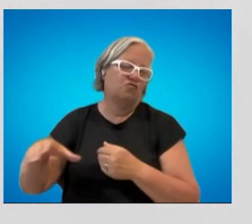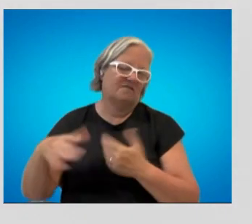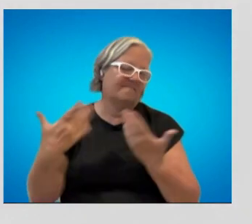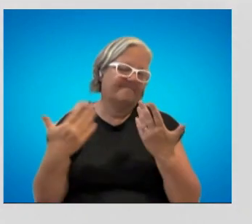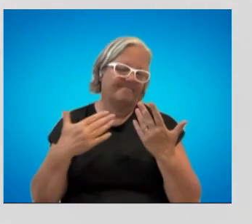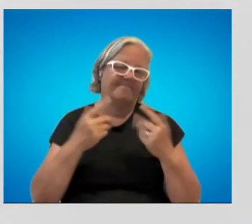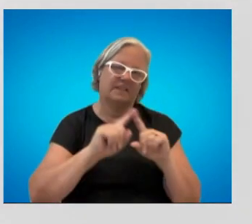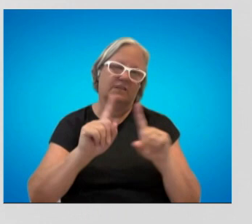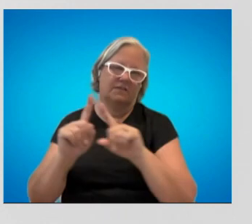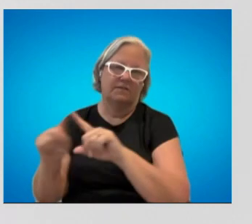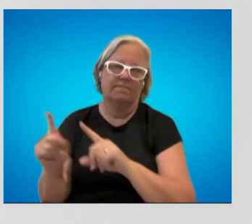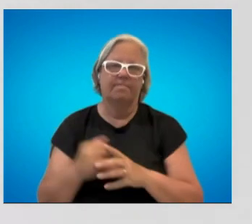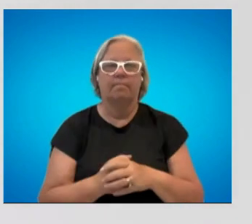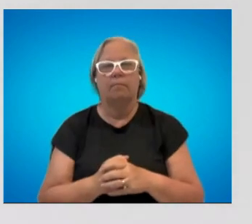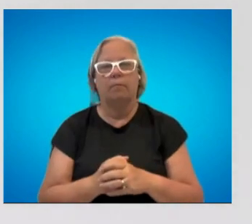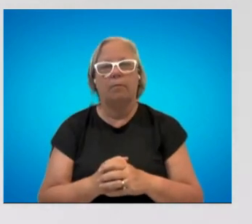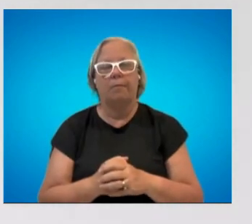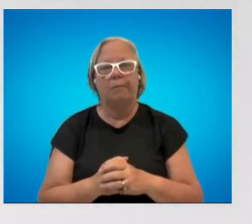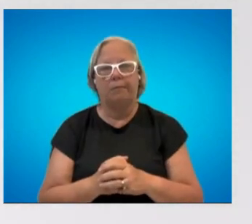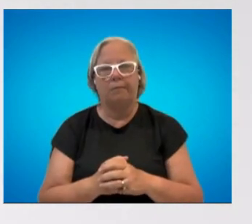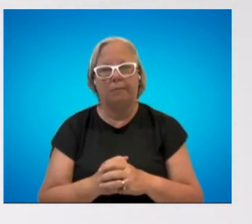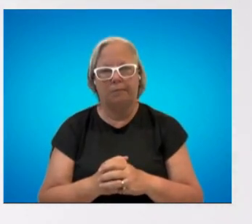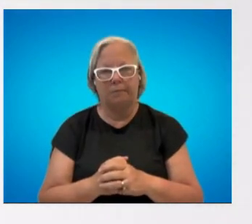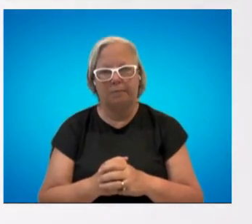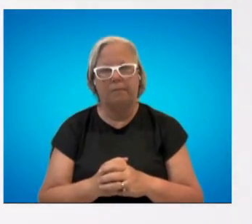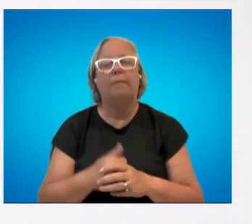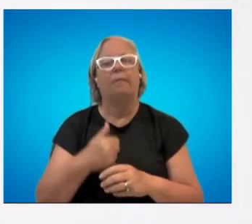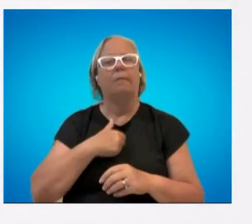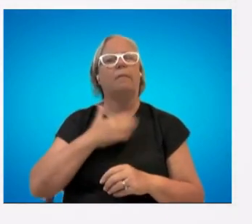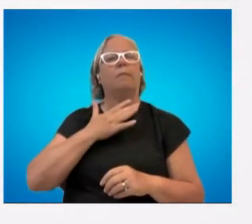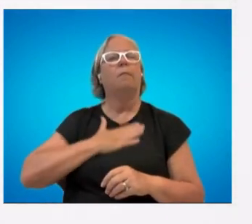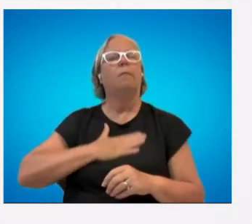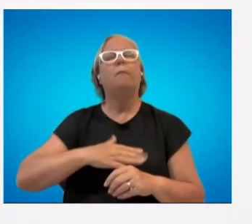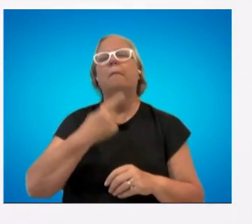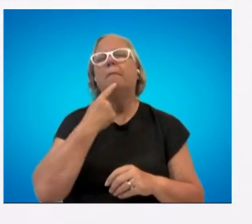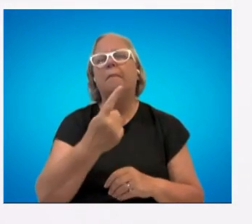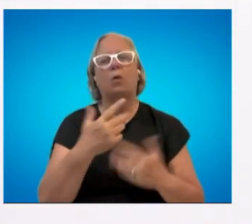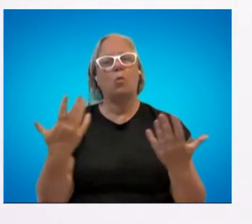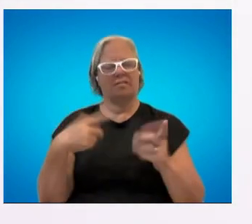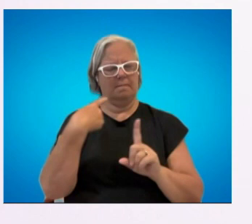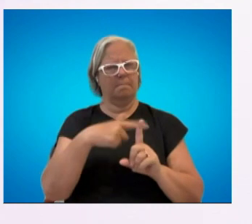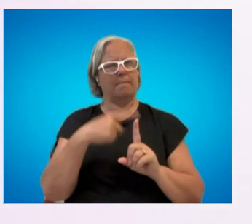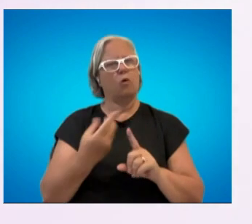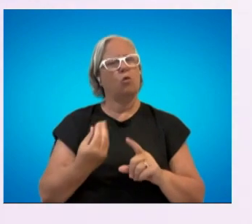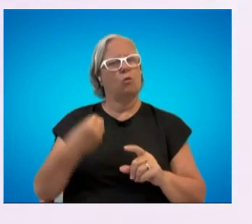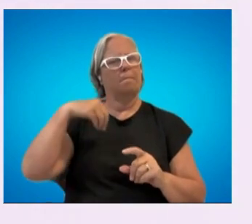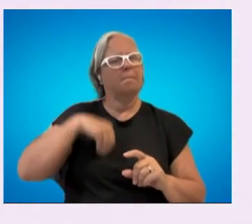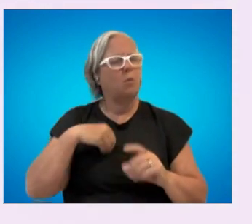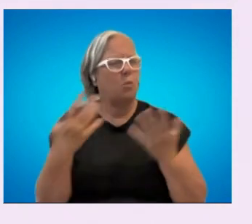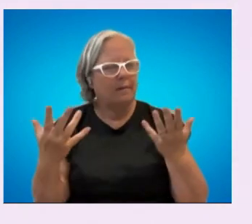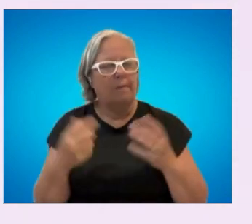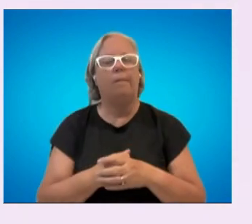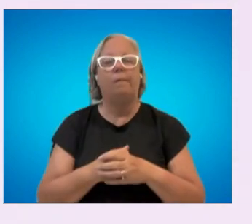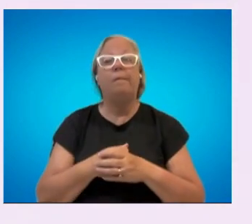And let's talk about benefits. From the previous slides, we saw that the formal care